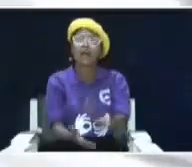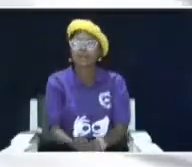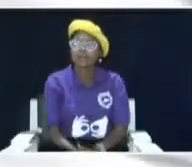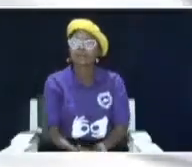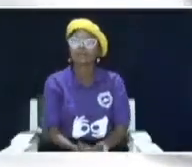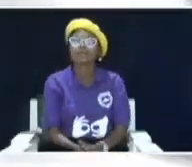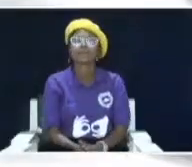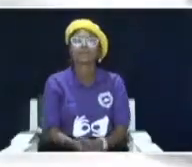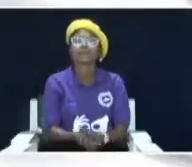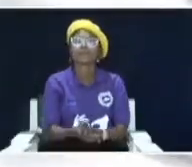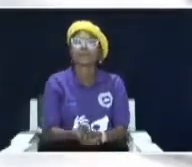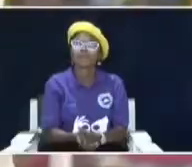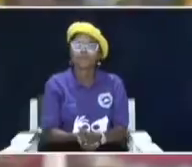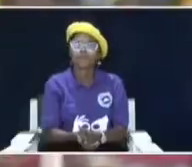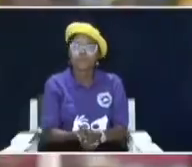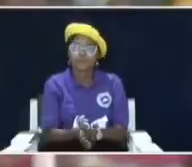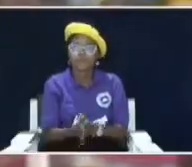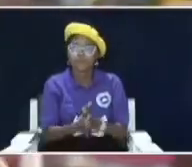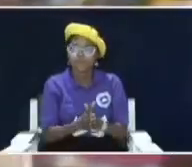Oh God.